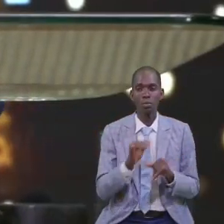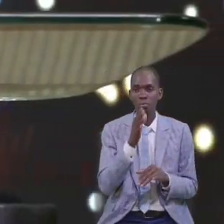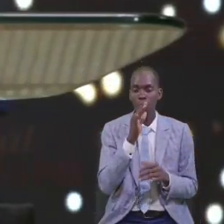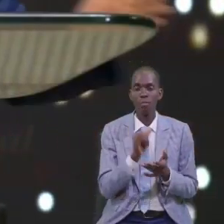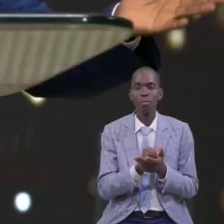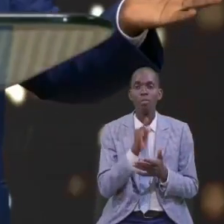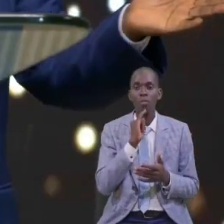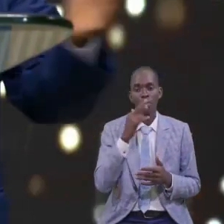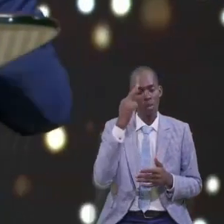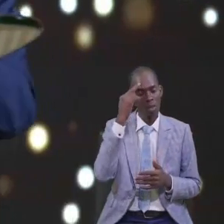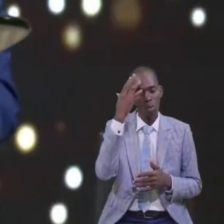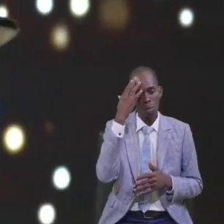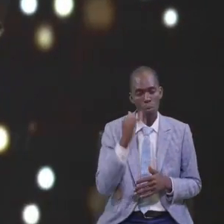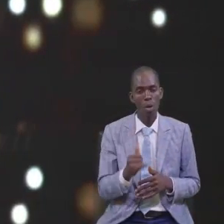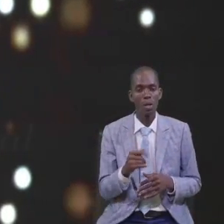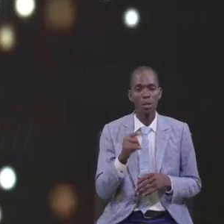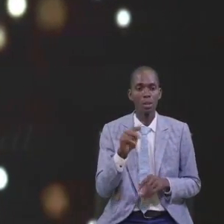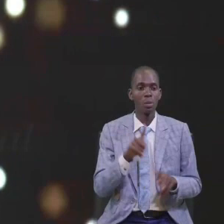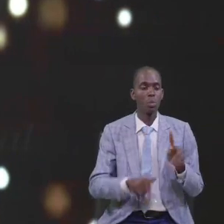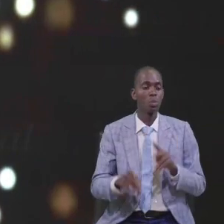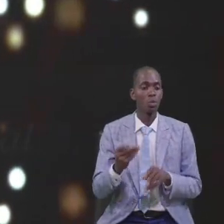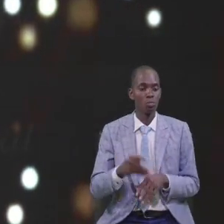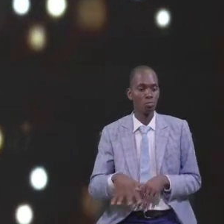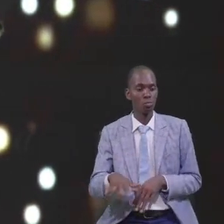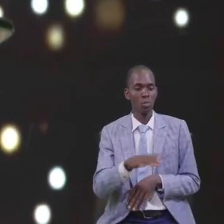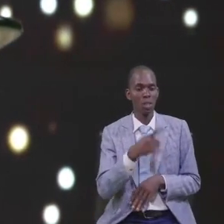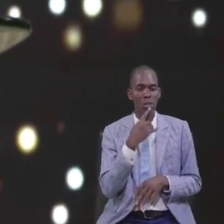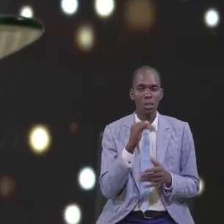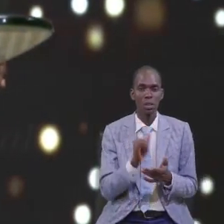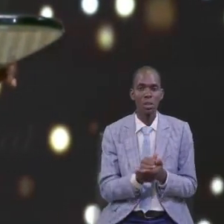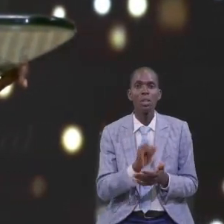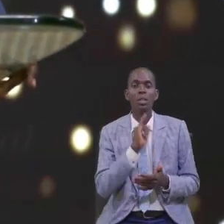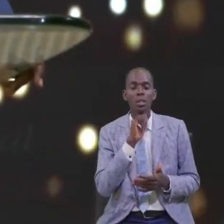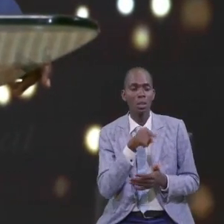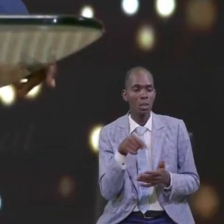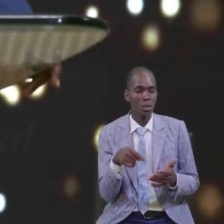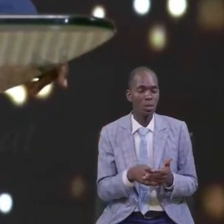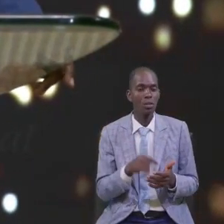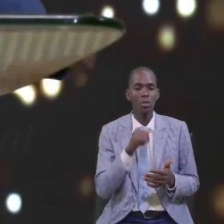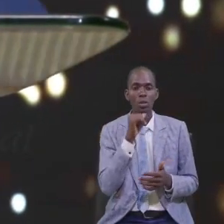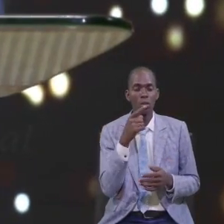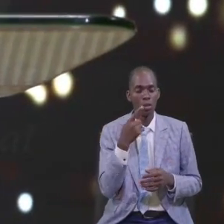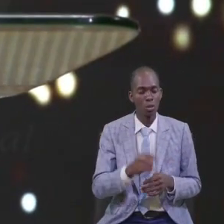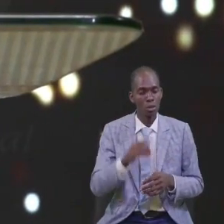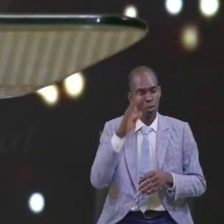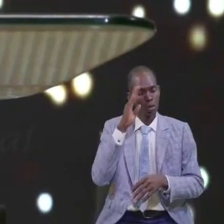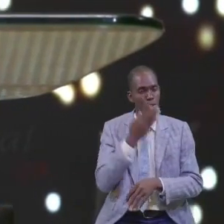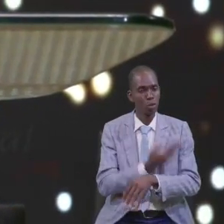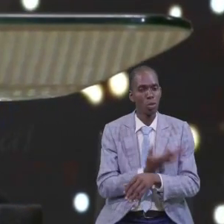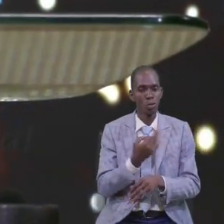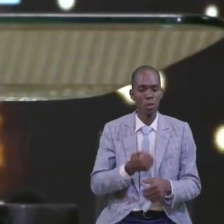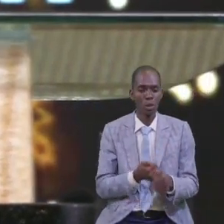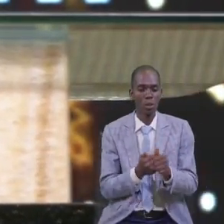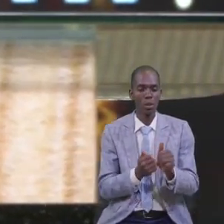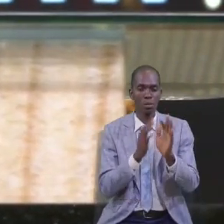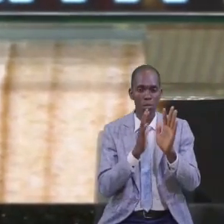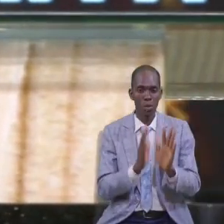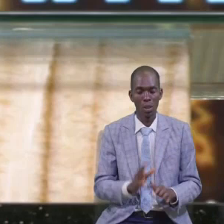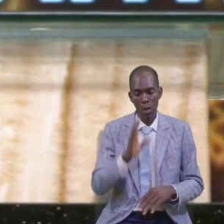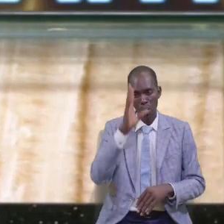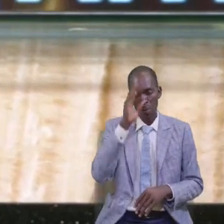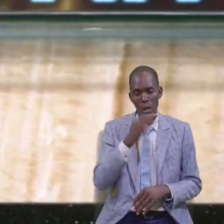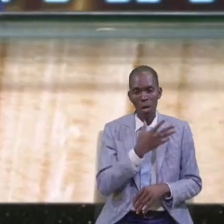said, is this not the carpenter? Are not his brothers and sisters with us? And he named James